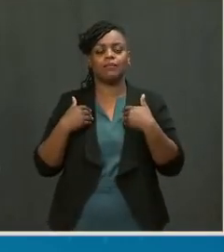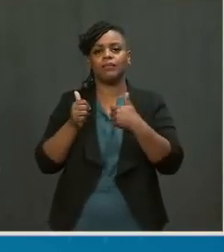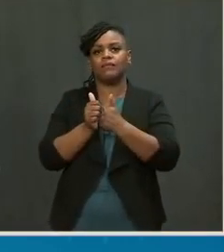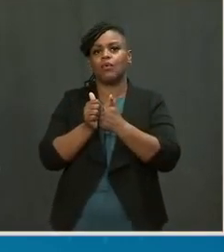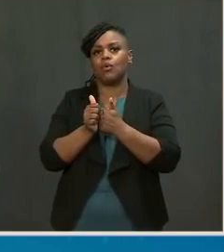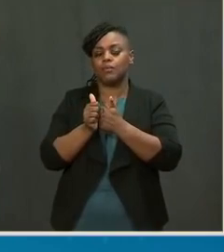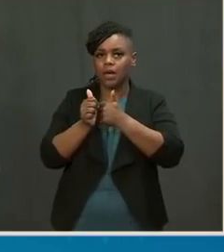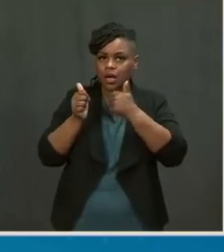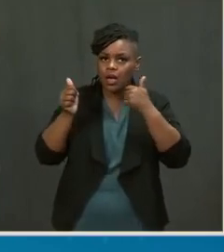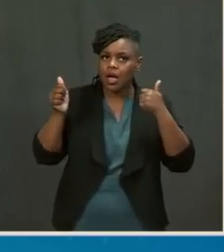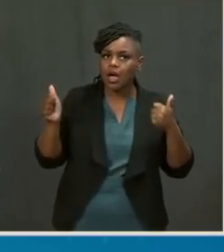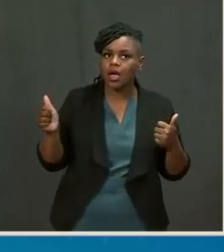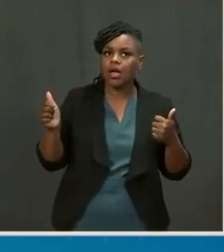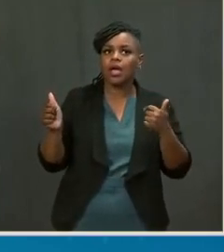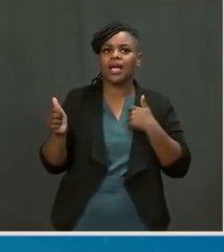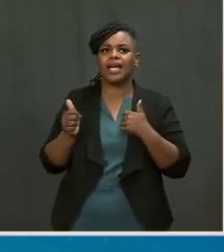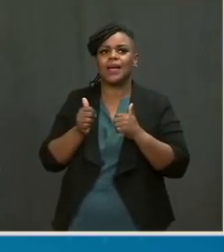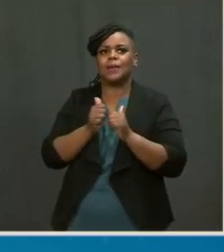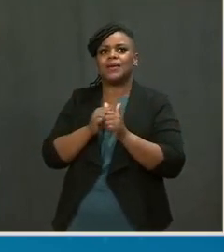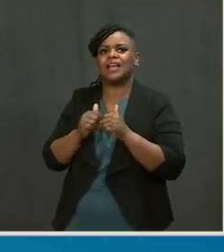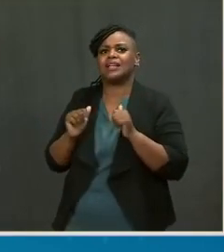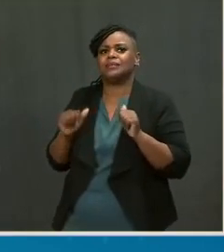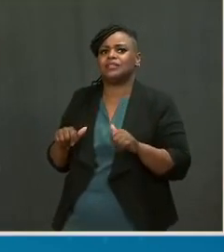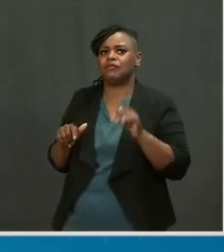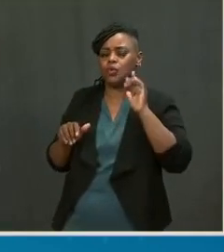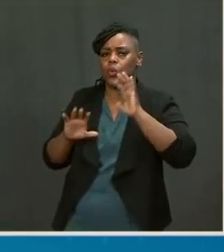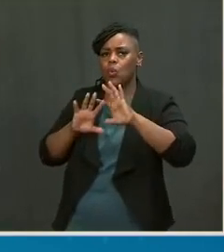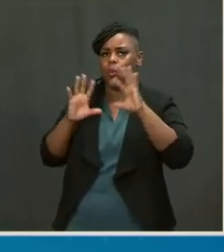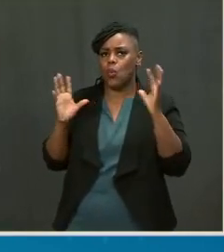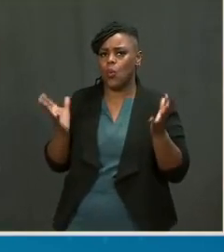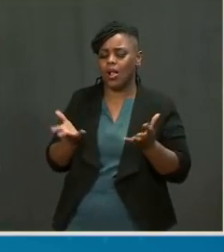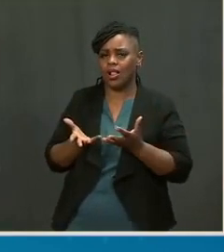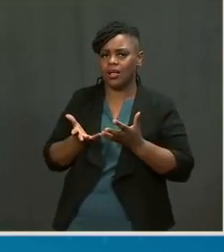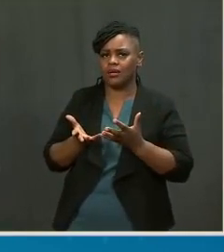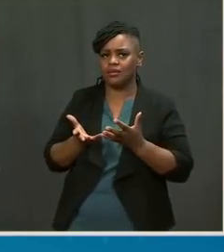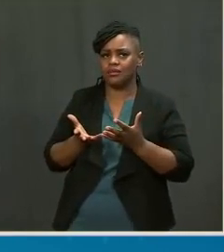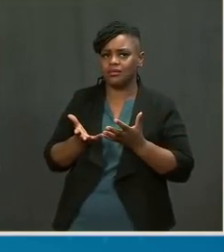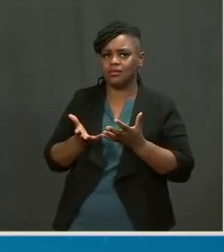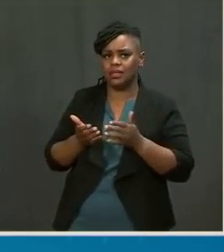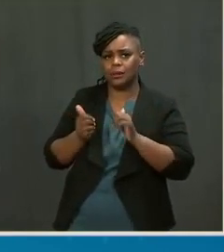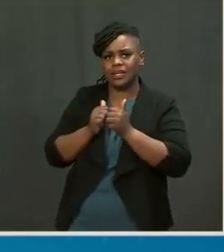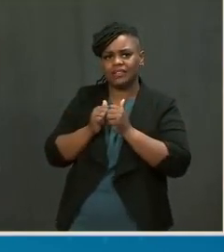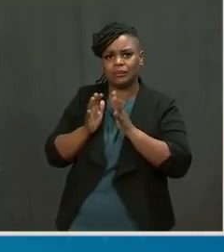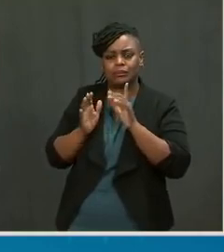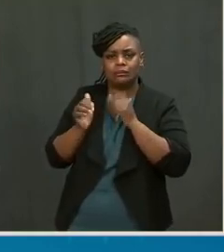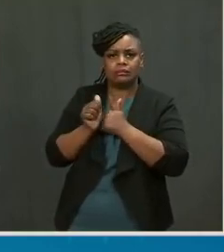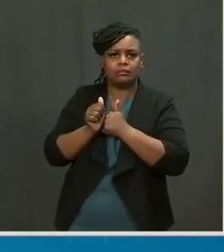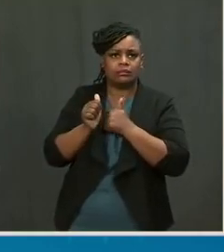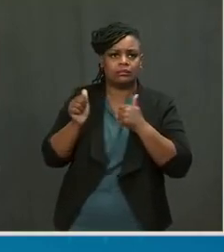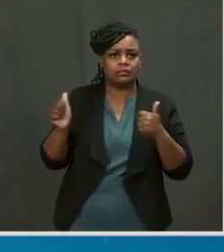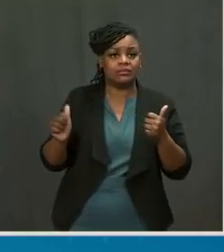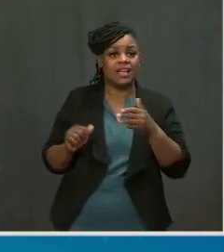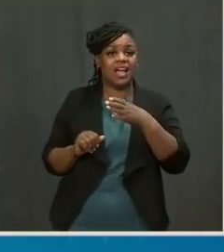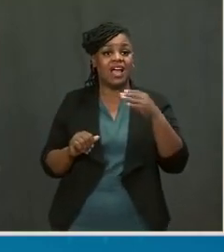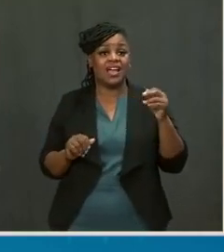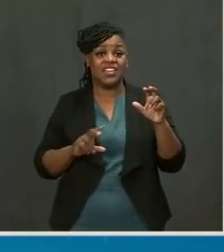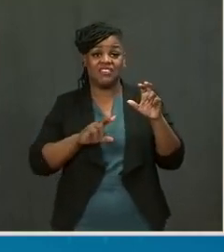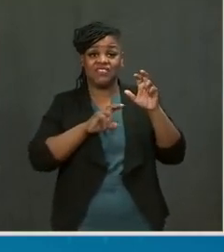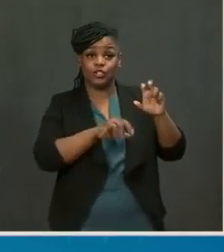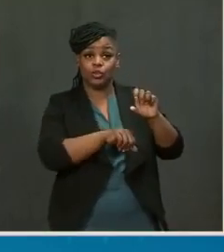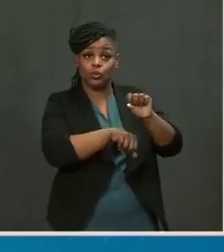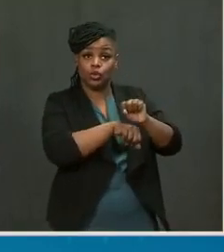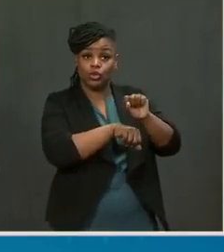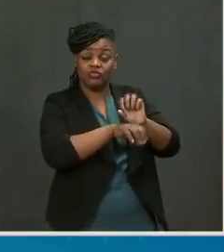be competitive in a global market, and in particular on the issue of investing in our workforce and investing in the skills development of our